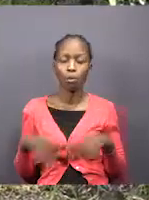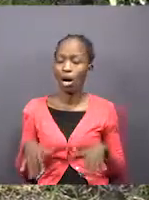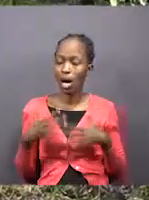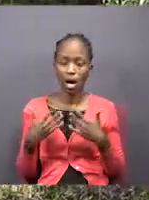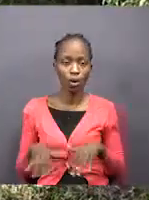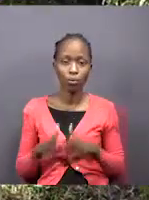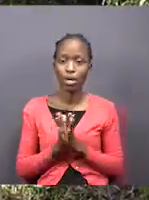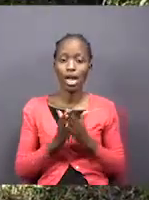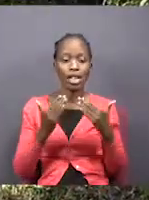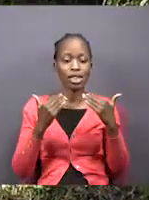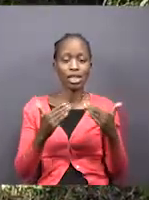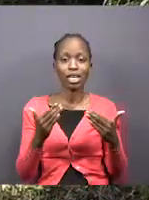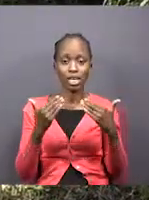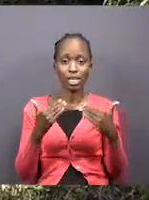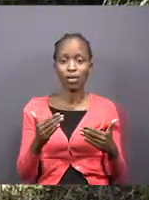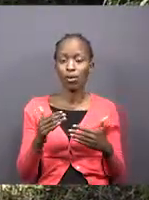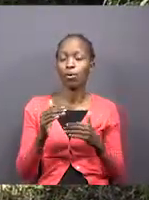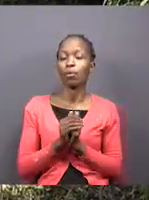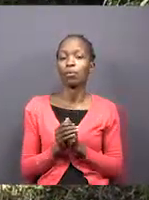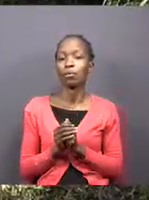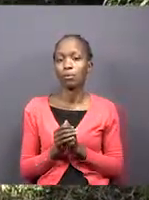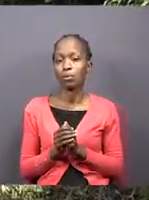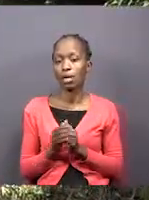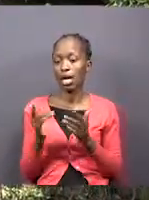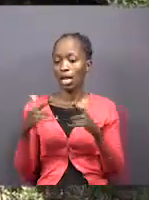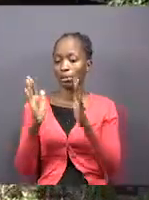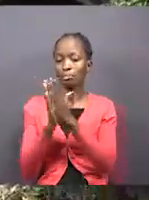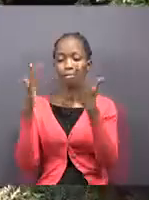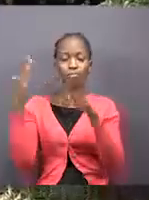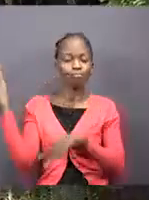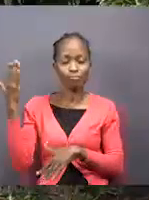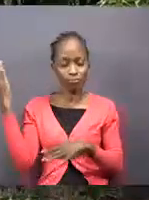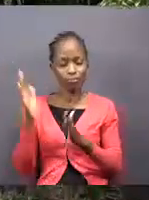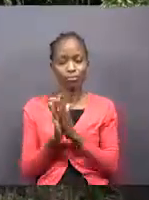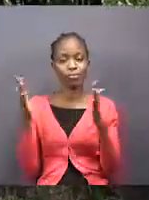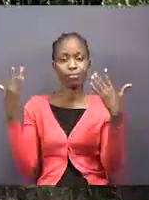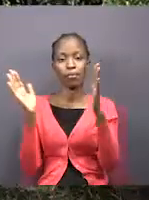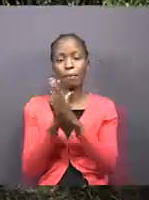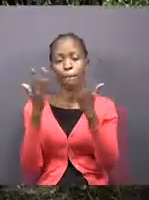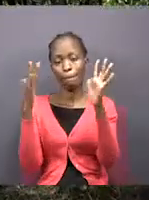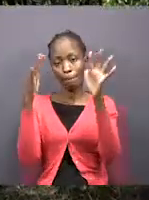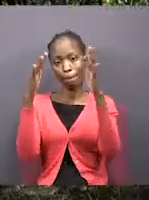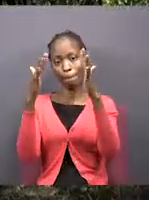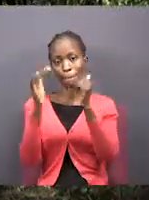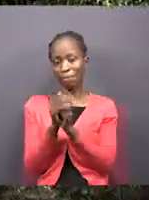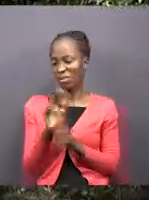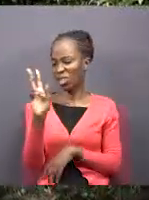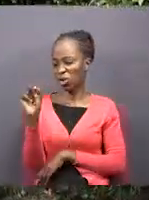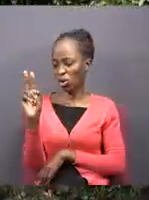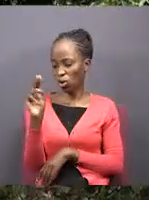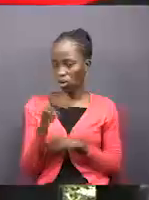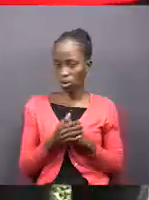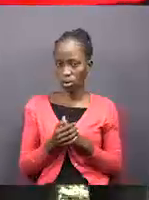Wow, what a word. Thank you so much, Kimberly. Let's appreciate Kimberly in a nice way.